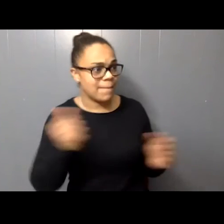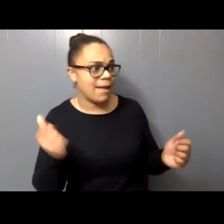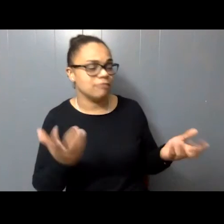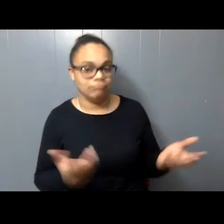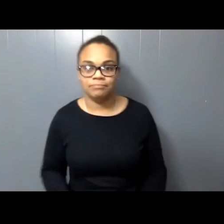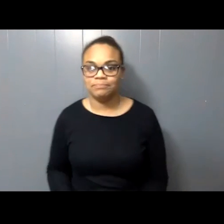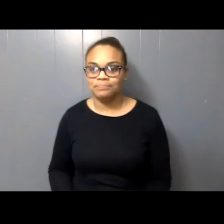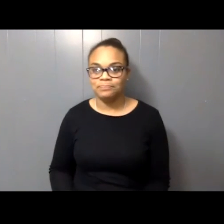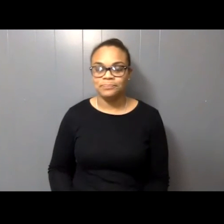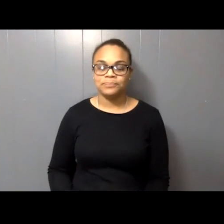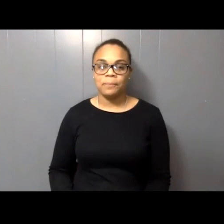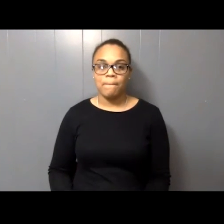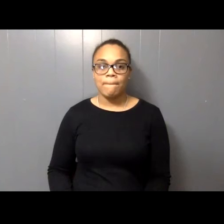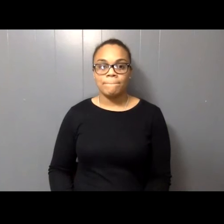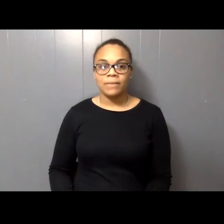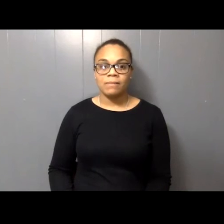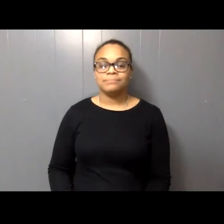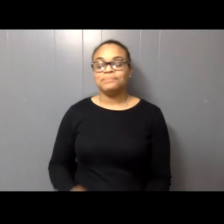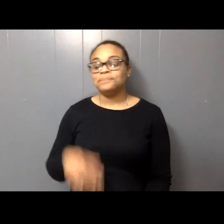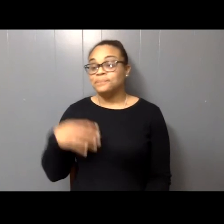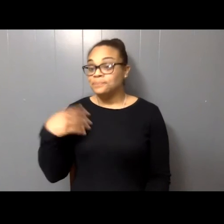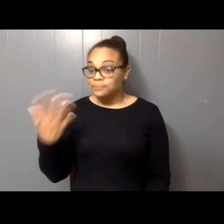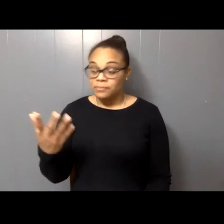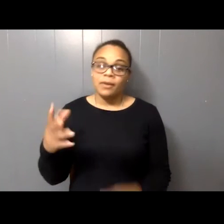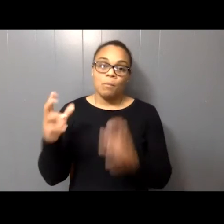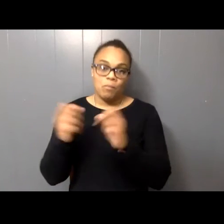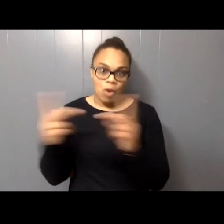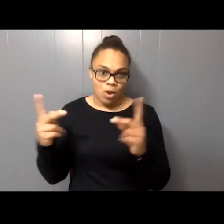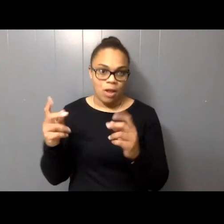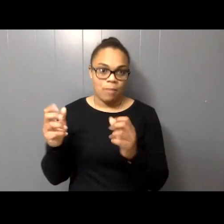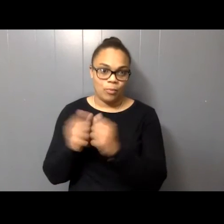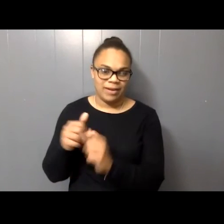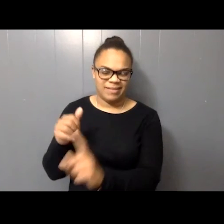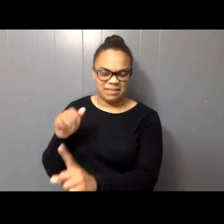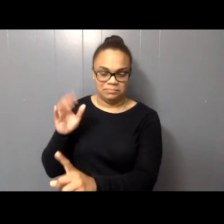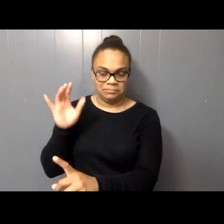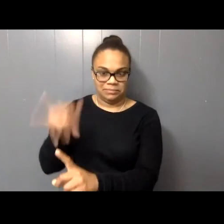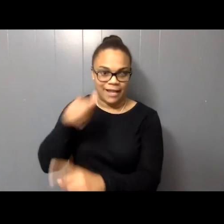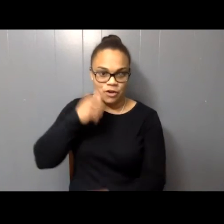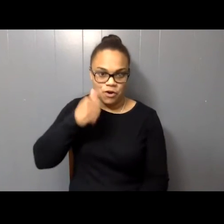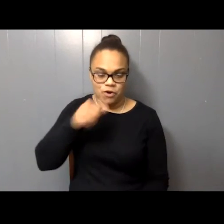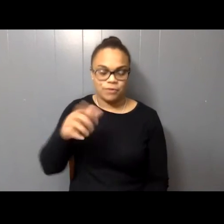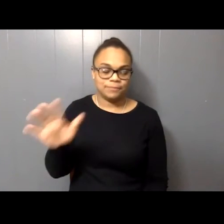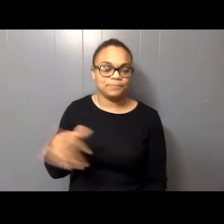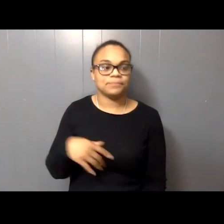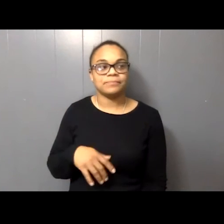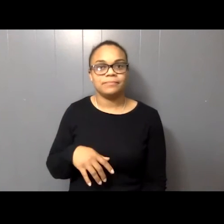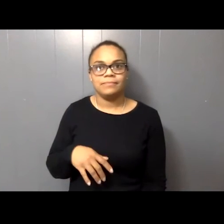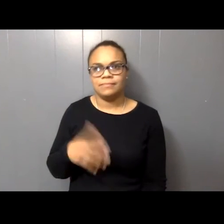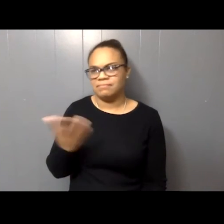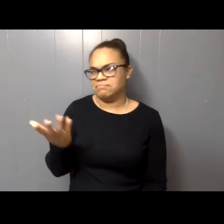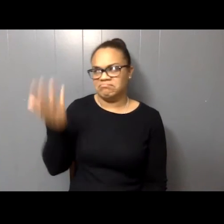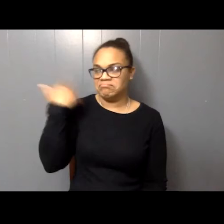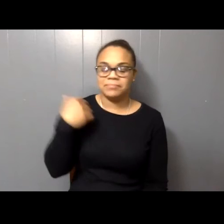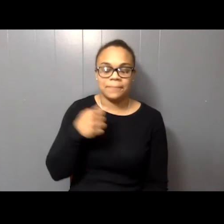and yeah, and so I broke up with the girl that I had my first crush on a while ago,